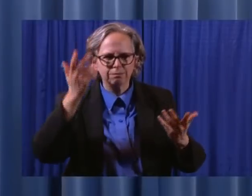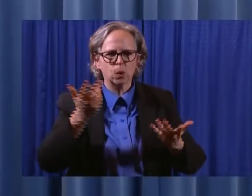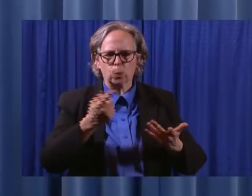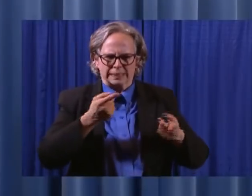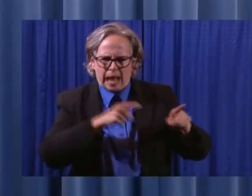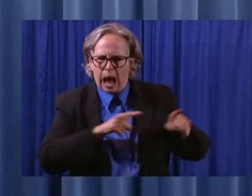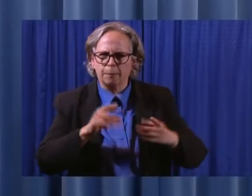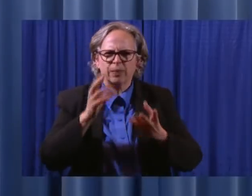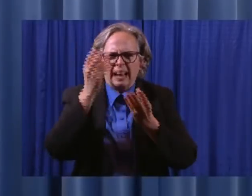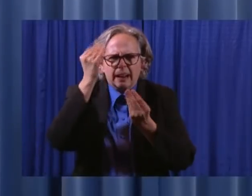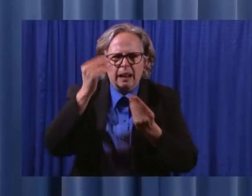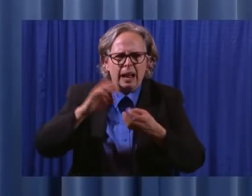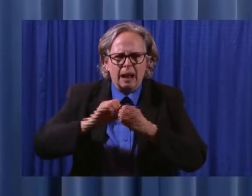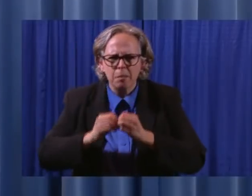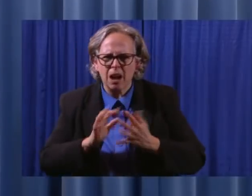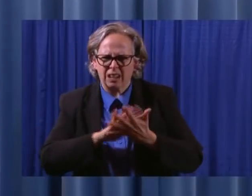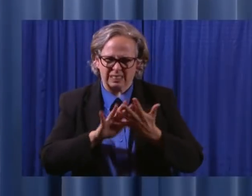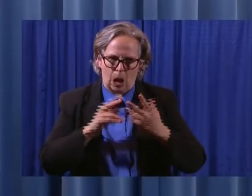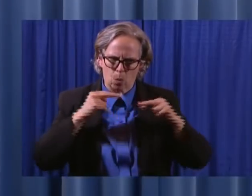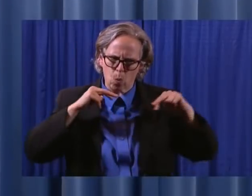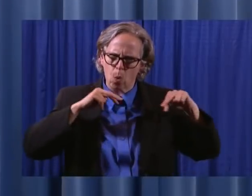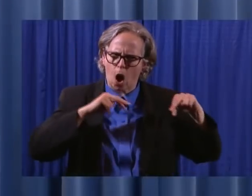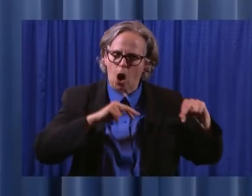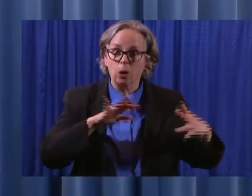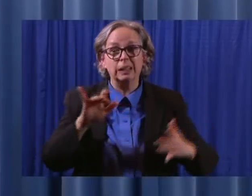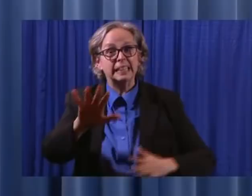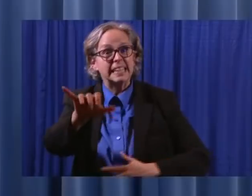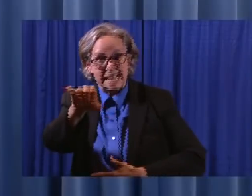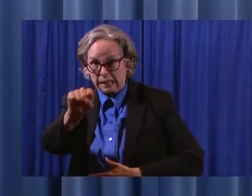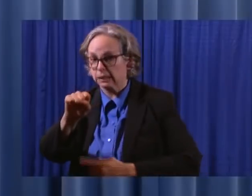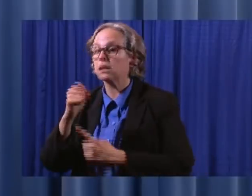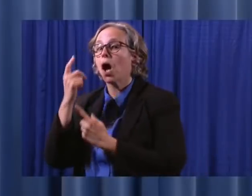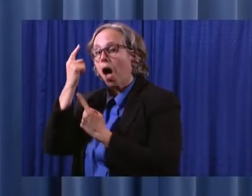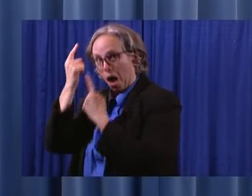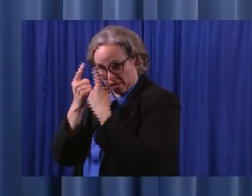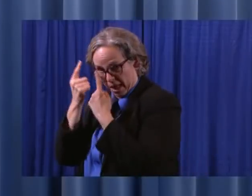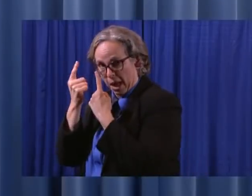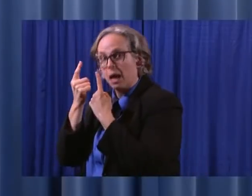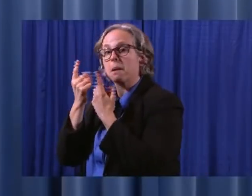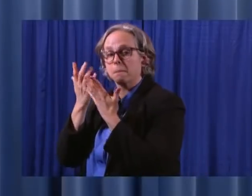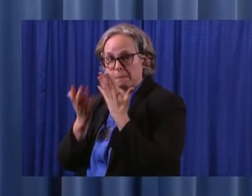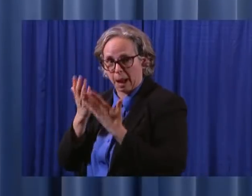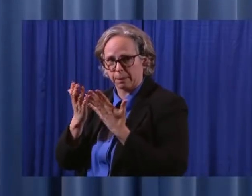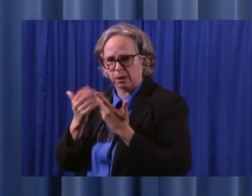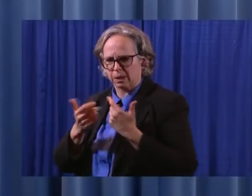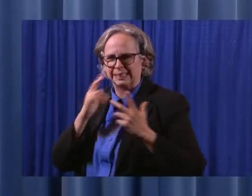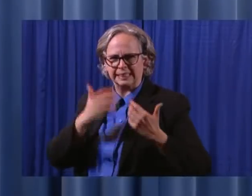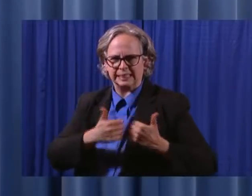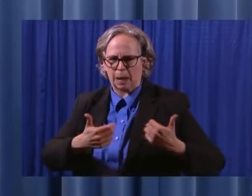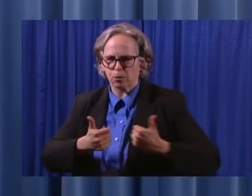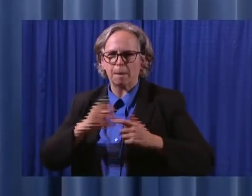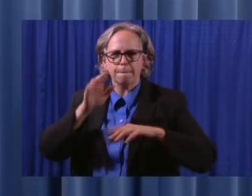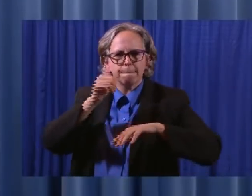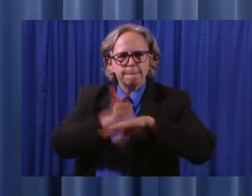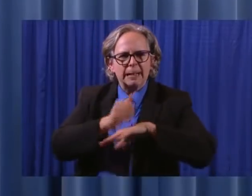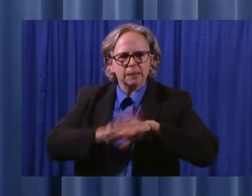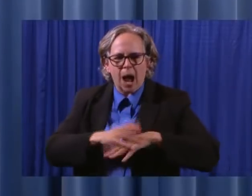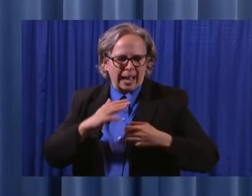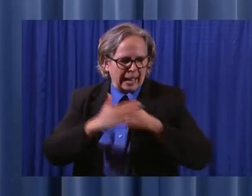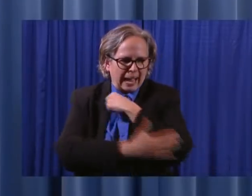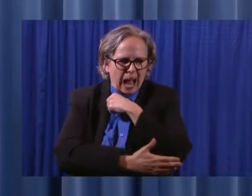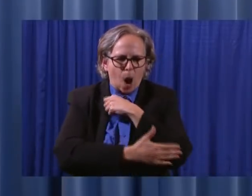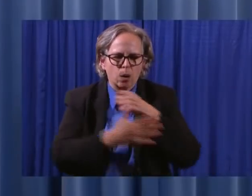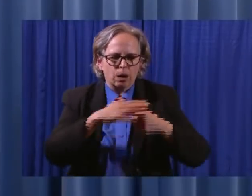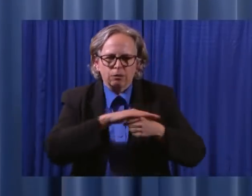local officials. But yes, we are looking at this state now in segments. We're looking at in regions. We're looking at it